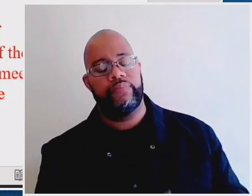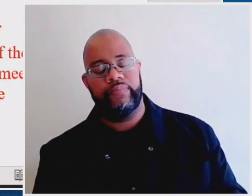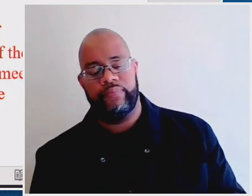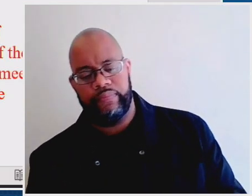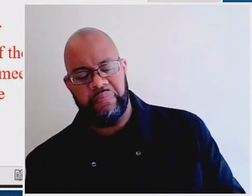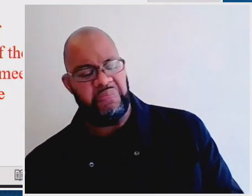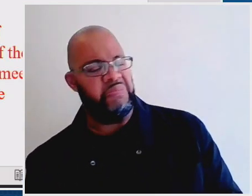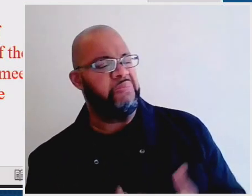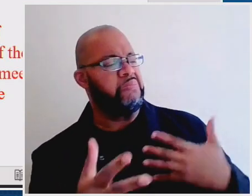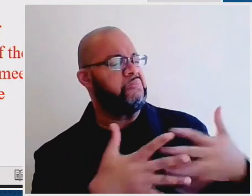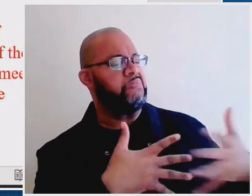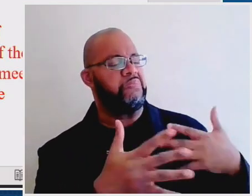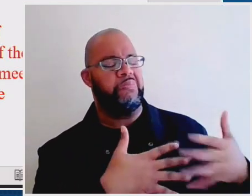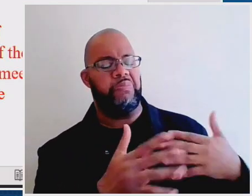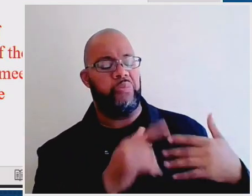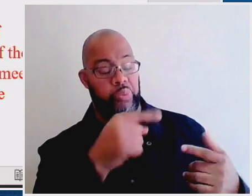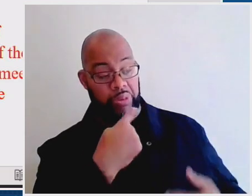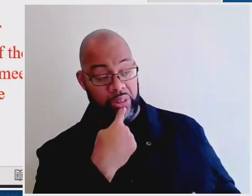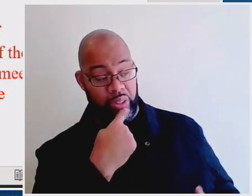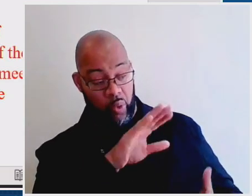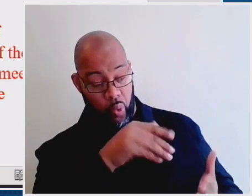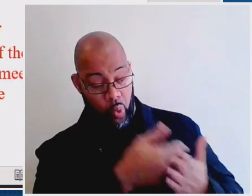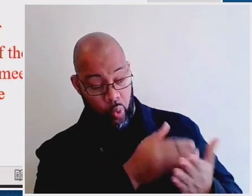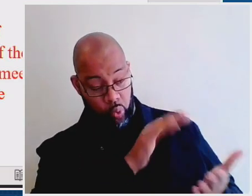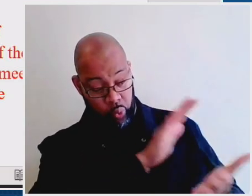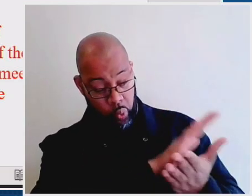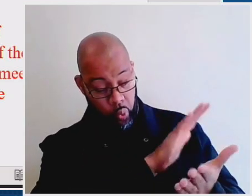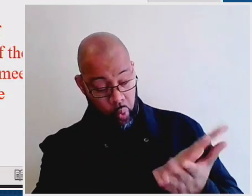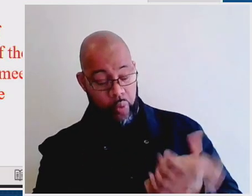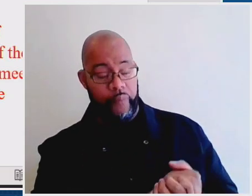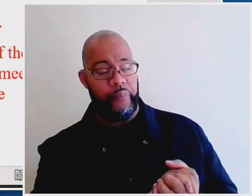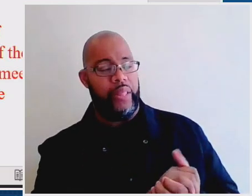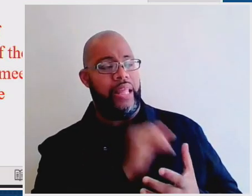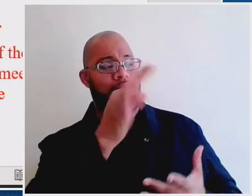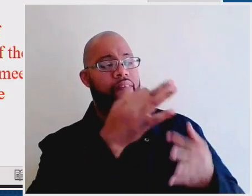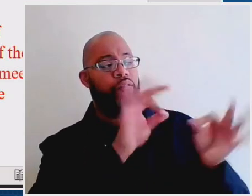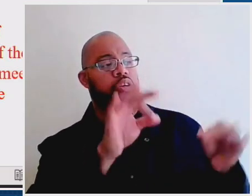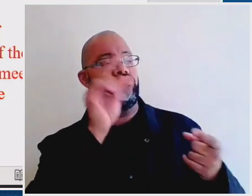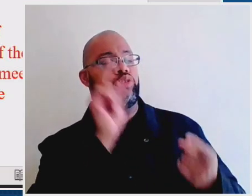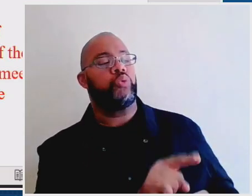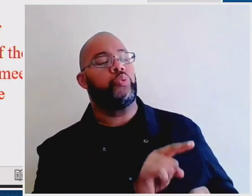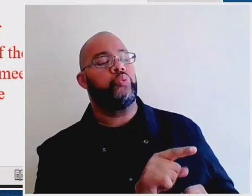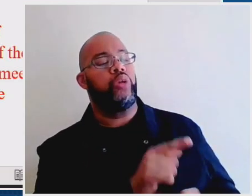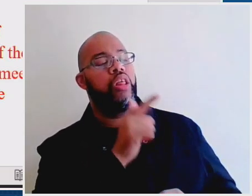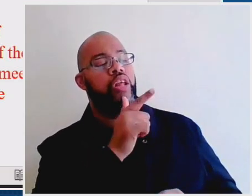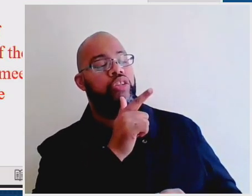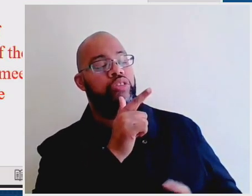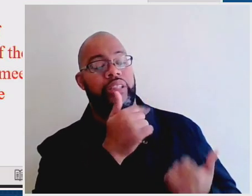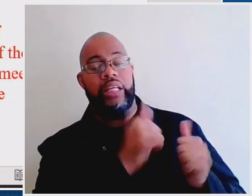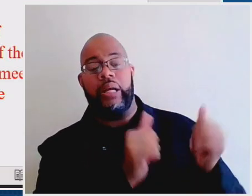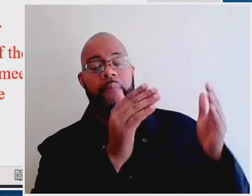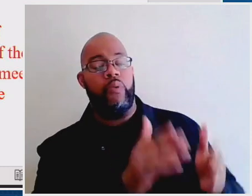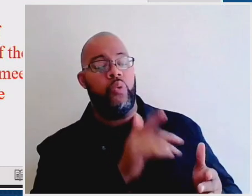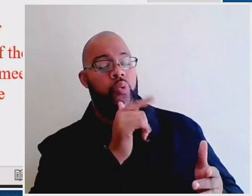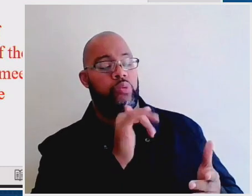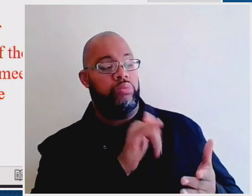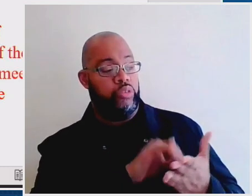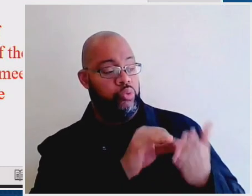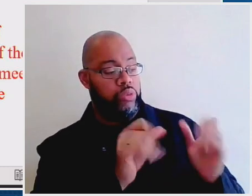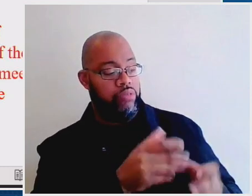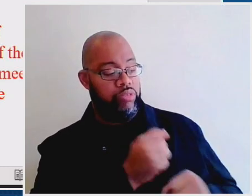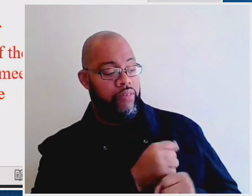regardless so when you say the whole school, if it's a free and reduced lunch, anybody in the school can receive service if that